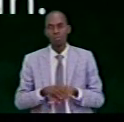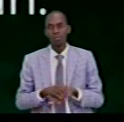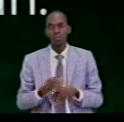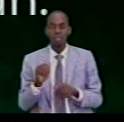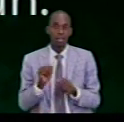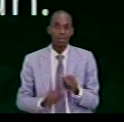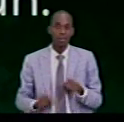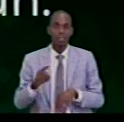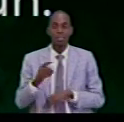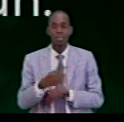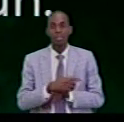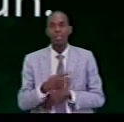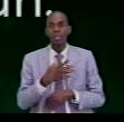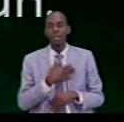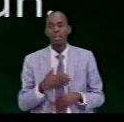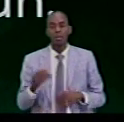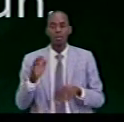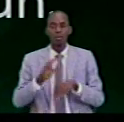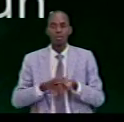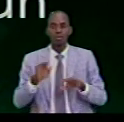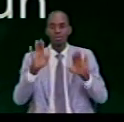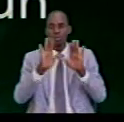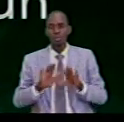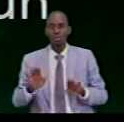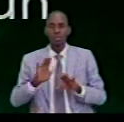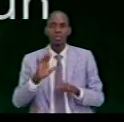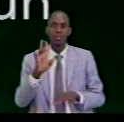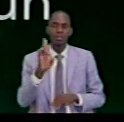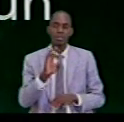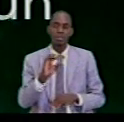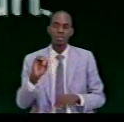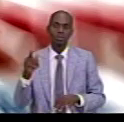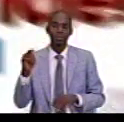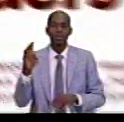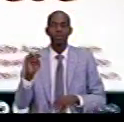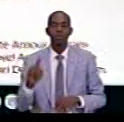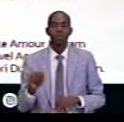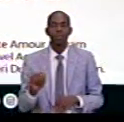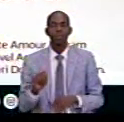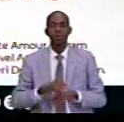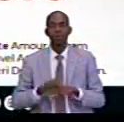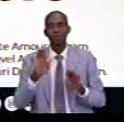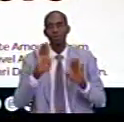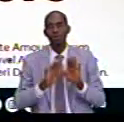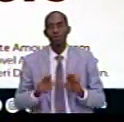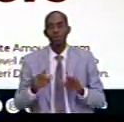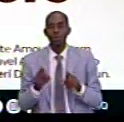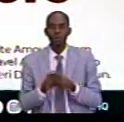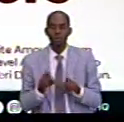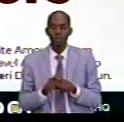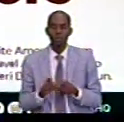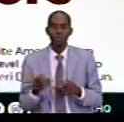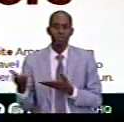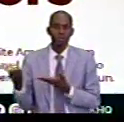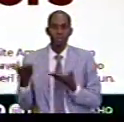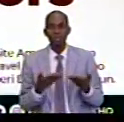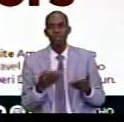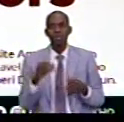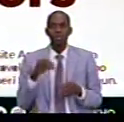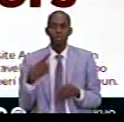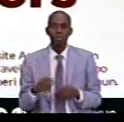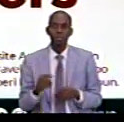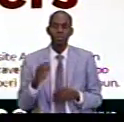worship service at 0700 hours GMT on Sunday. Also featuring a conference for ministers